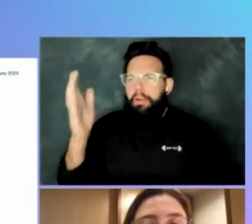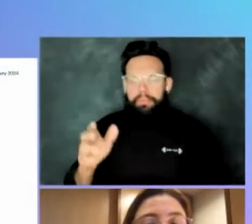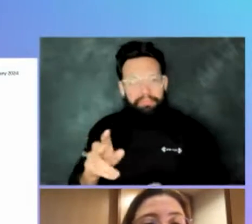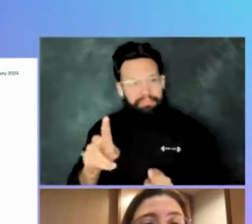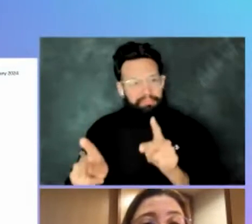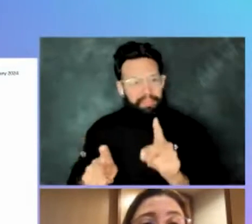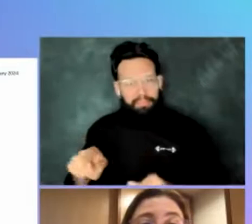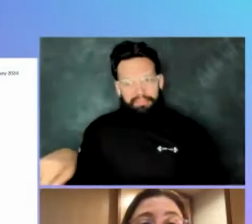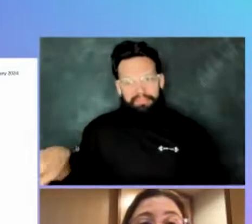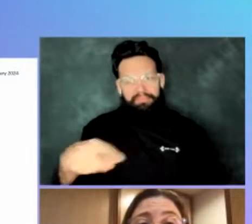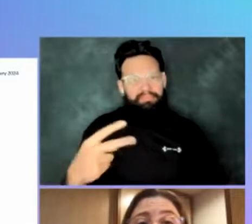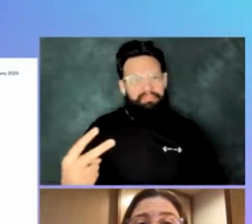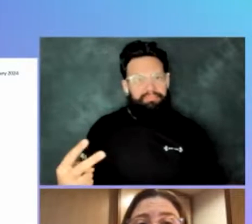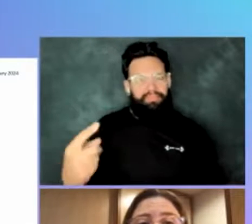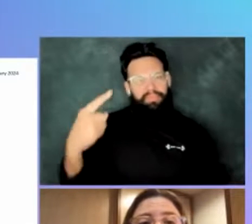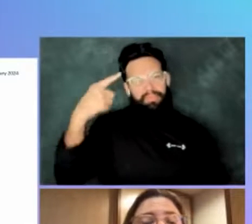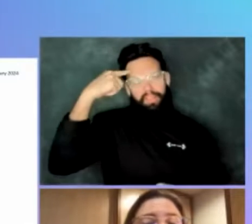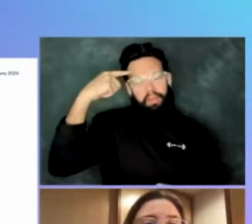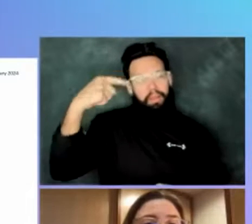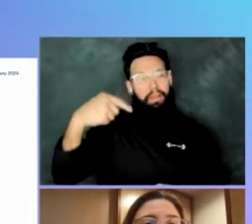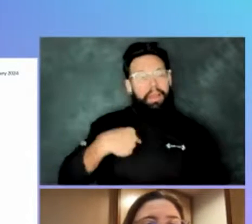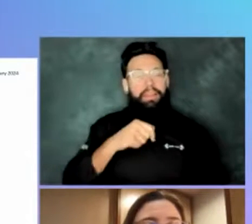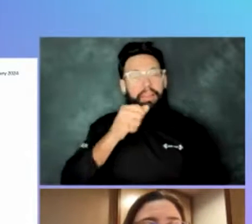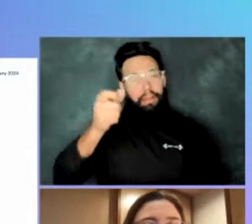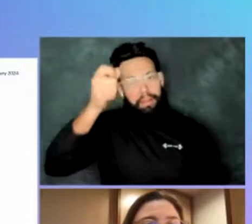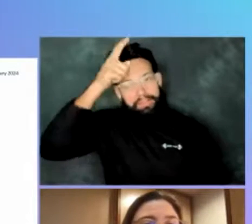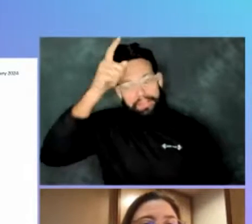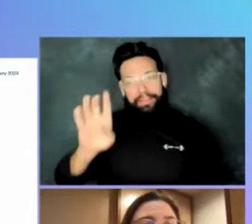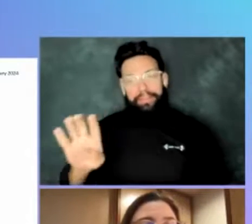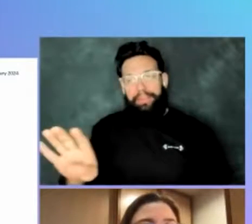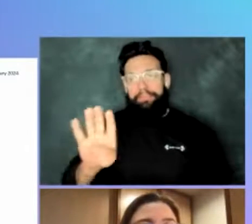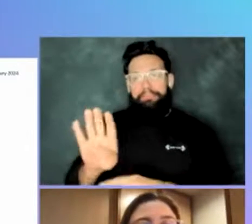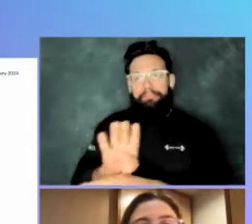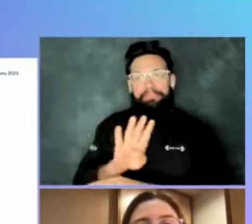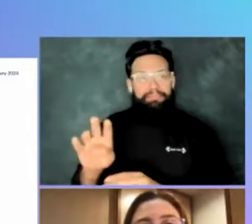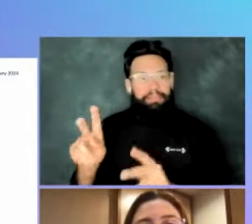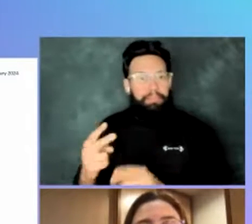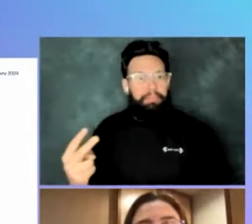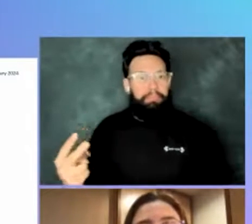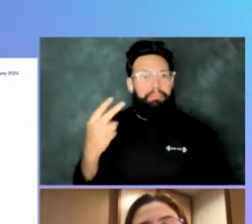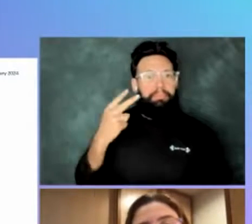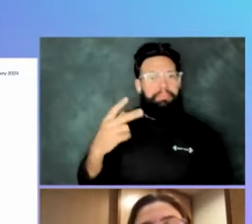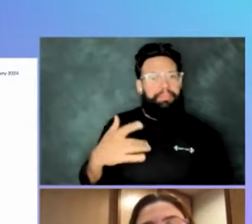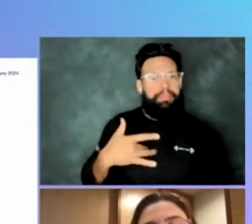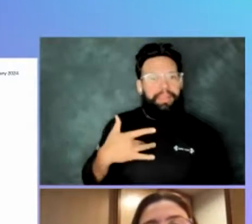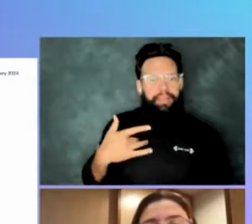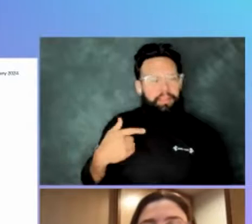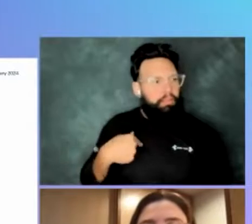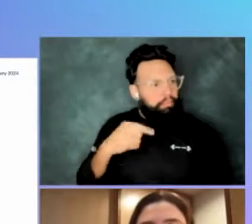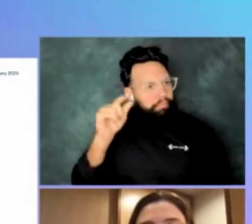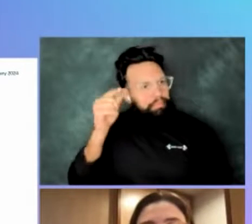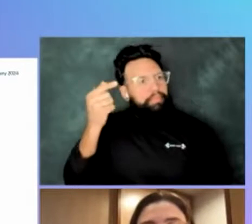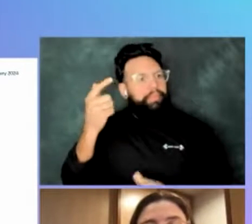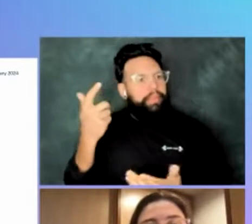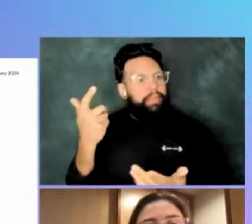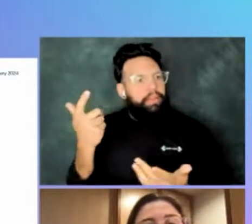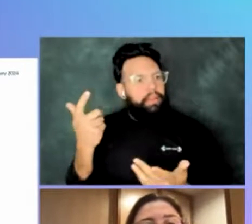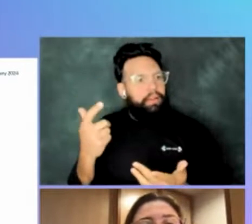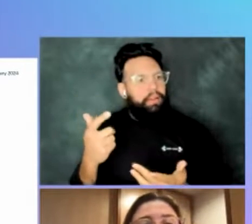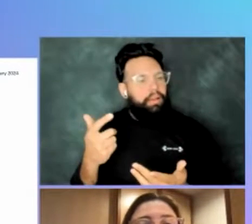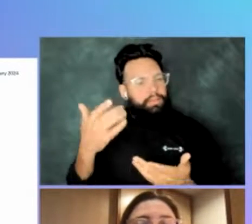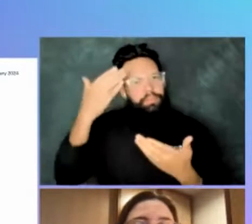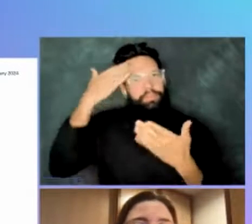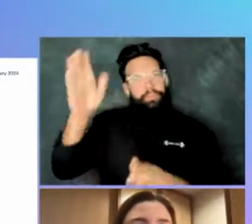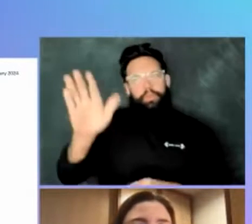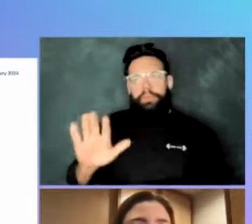understand the business. They thought I was stupid. They felt like I had a complete disconnect between their world and my world.